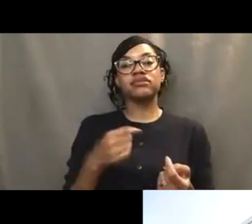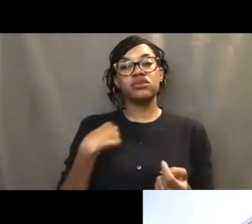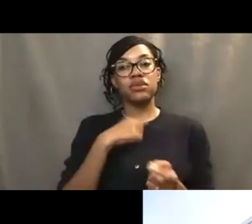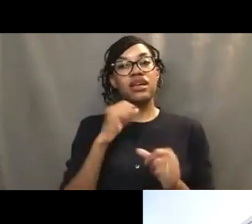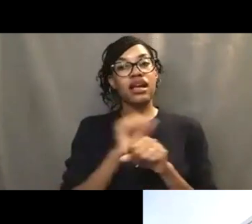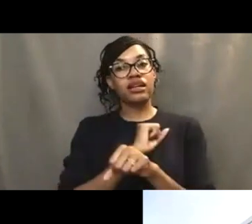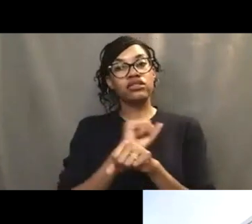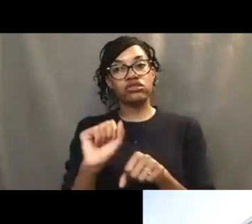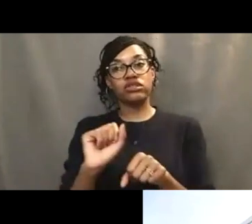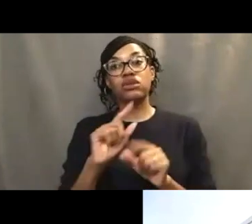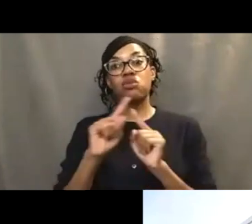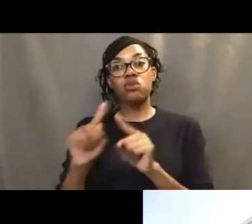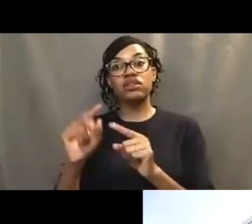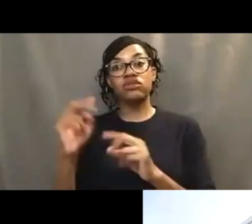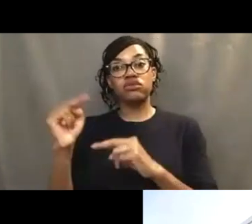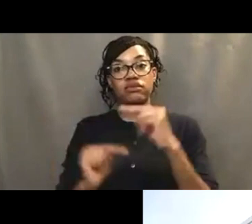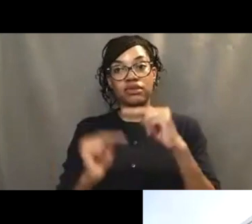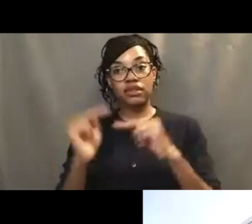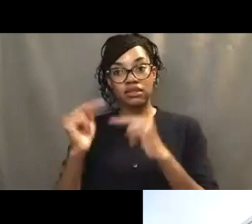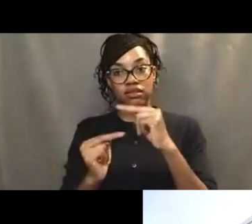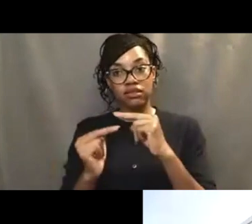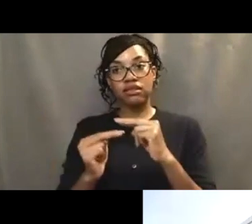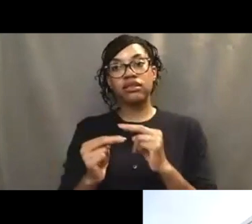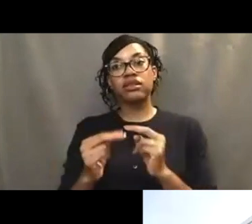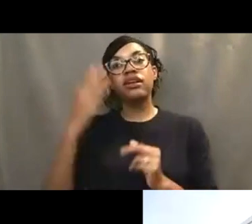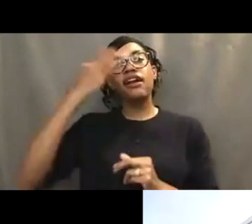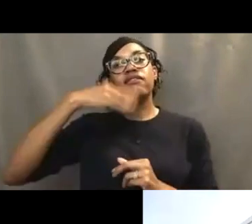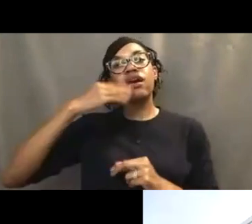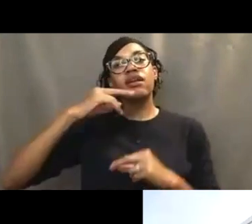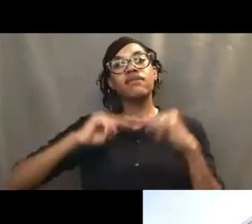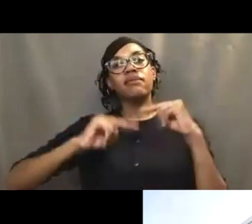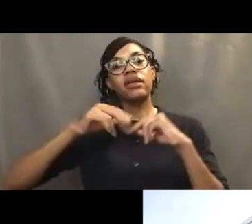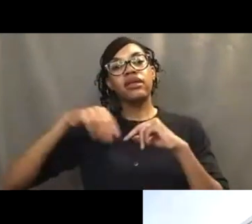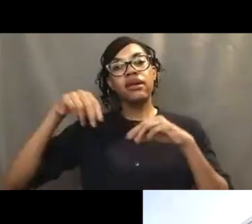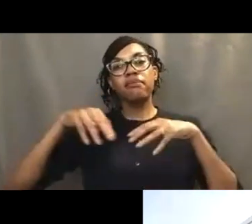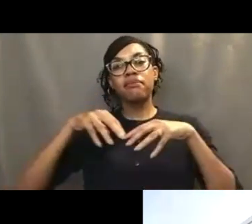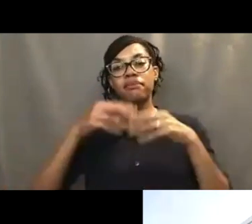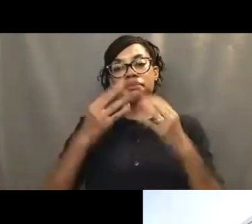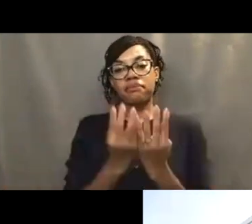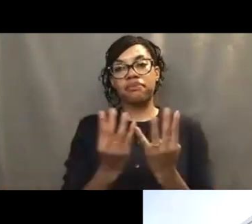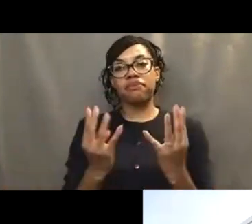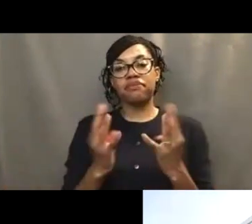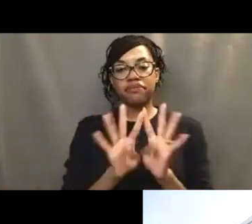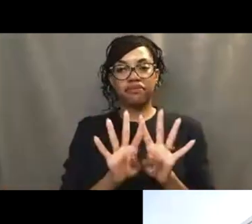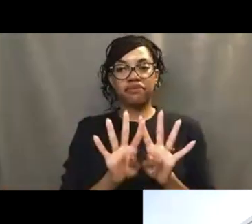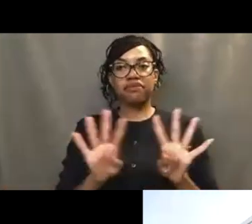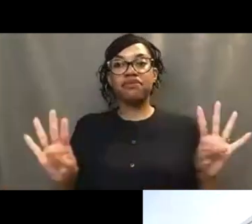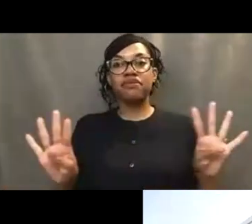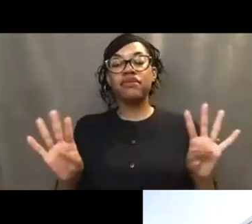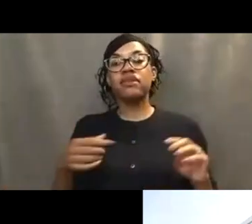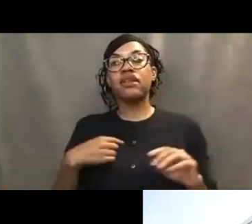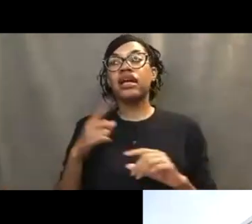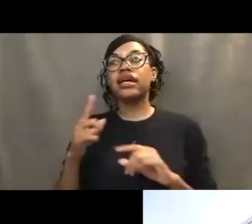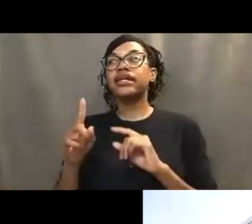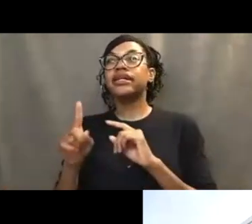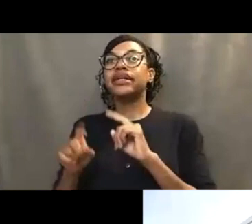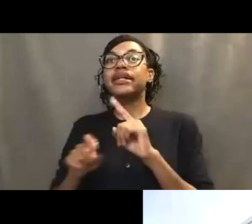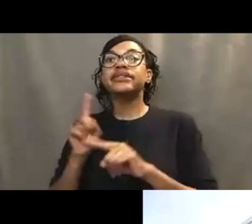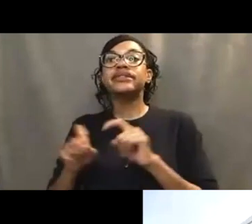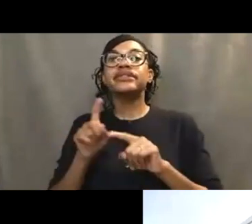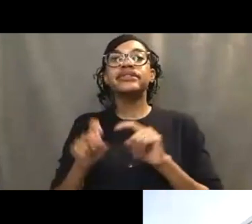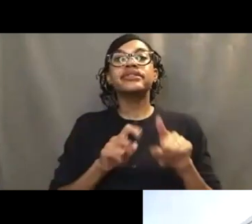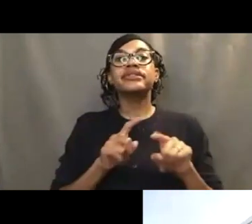buildings, stood in front of buildings, talked to parents and bus drivers, anybody, and had a survey card that said,